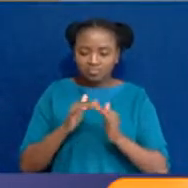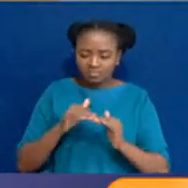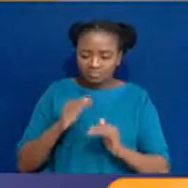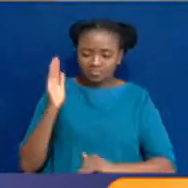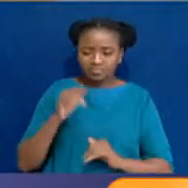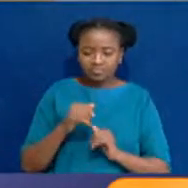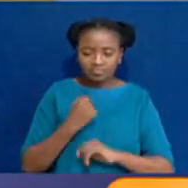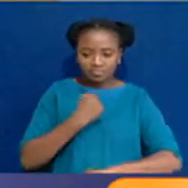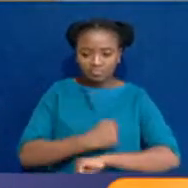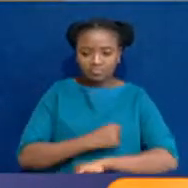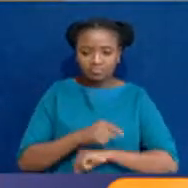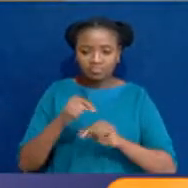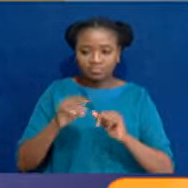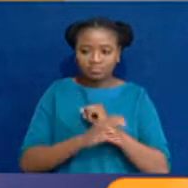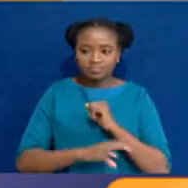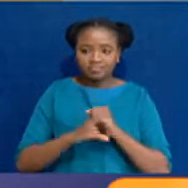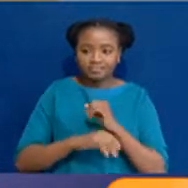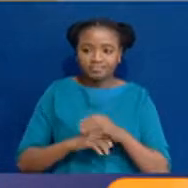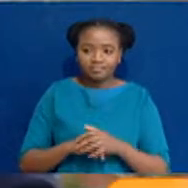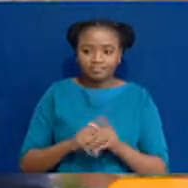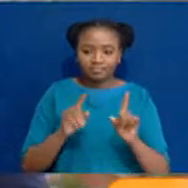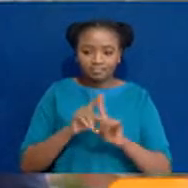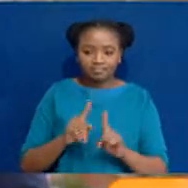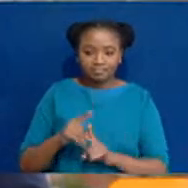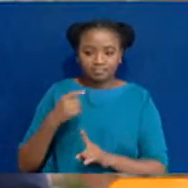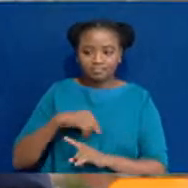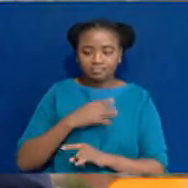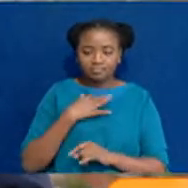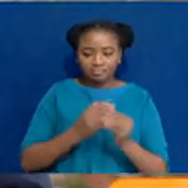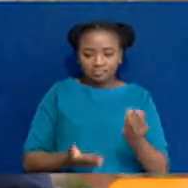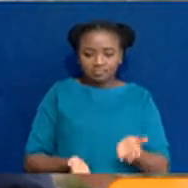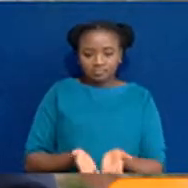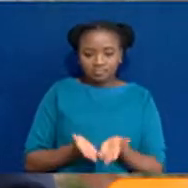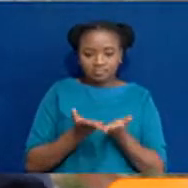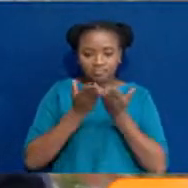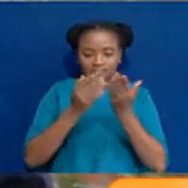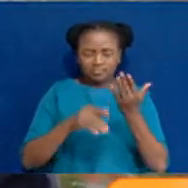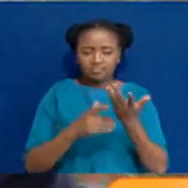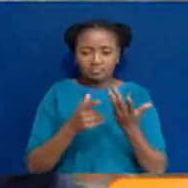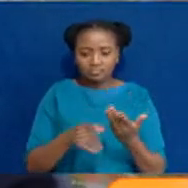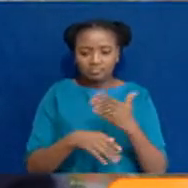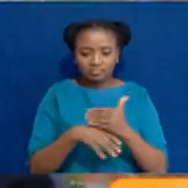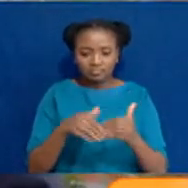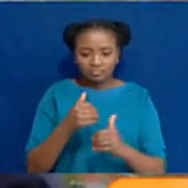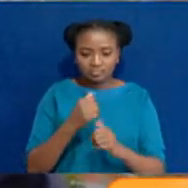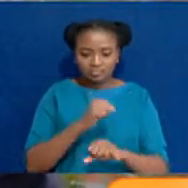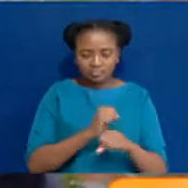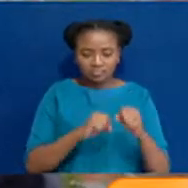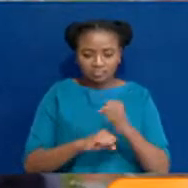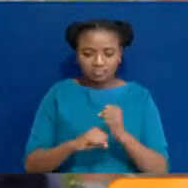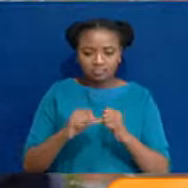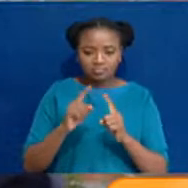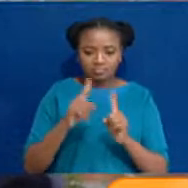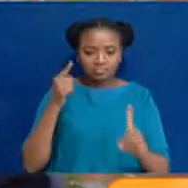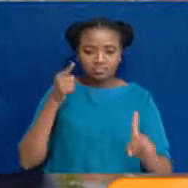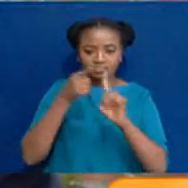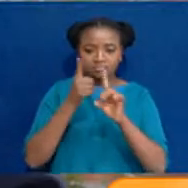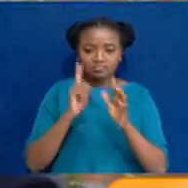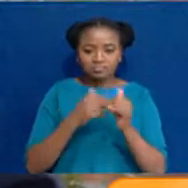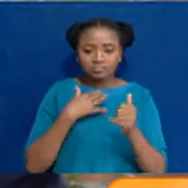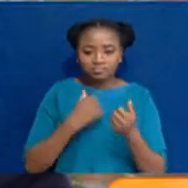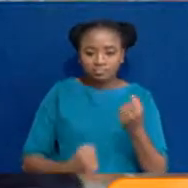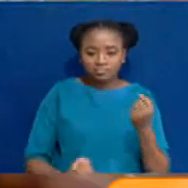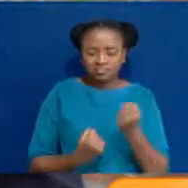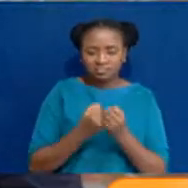coding schools in the country. We didn't just want to build the infrastructure and use it within our own school. Our mission is to support as